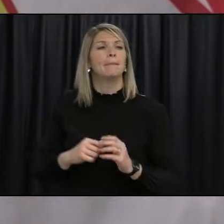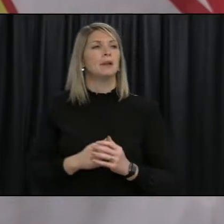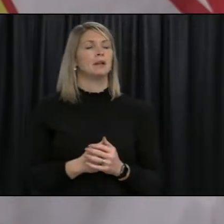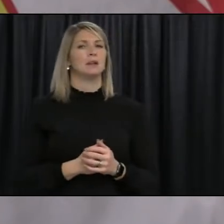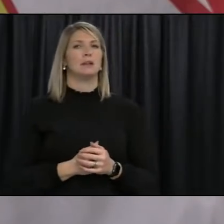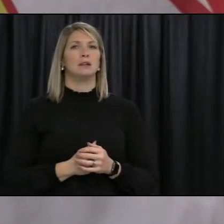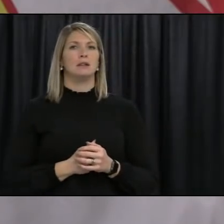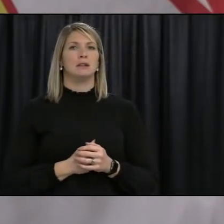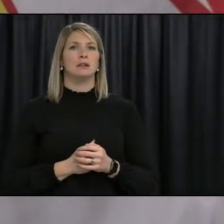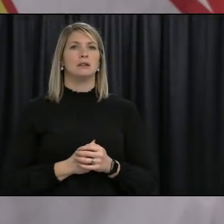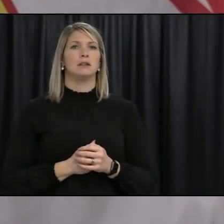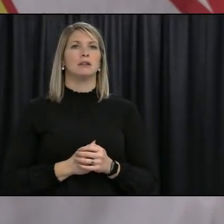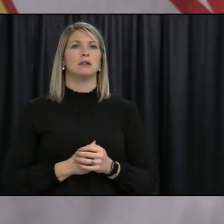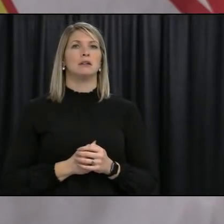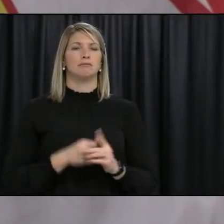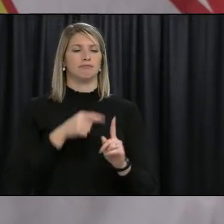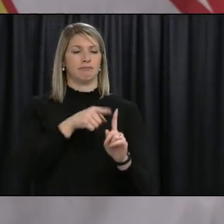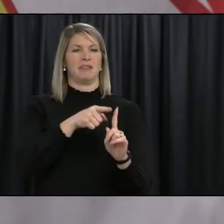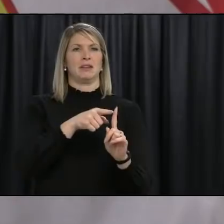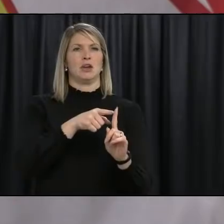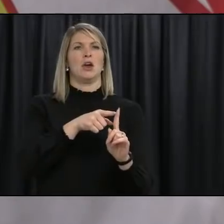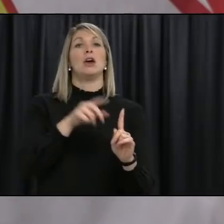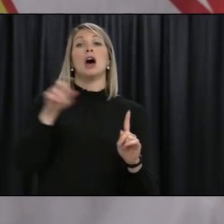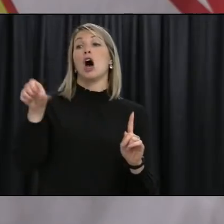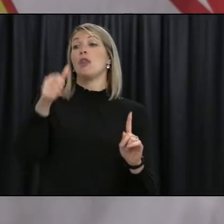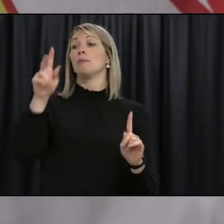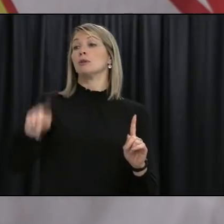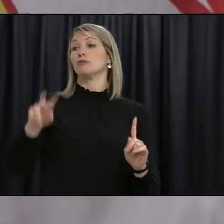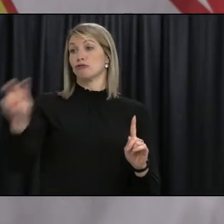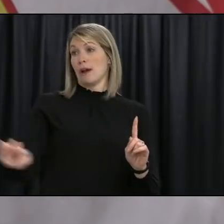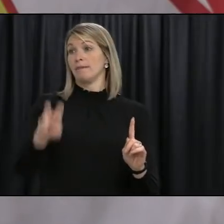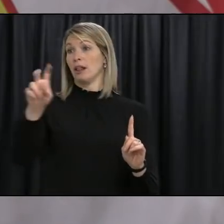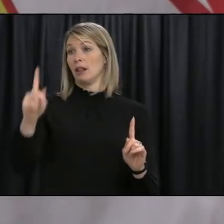So the contact with a traveler, yeah.